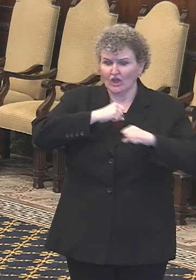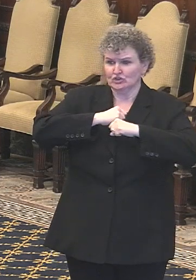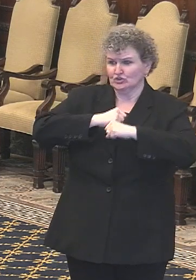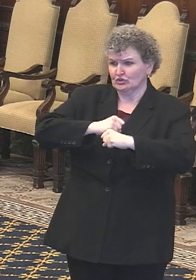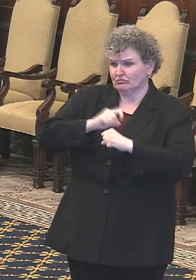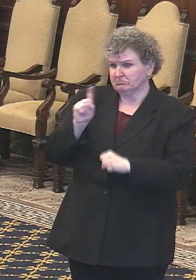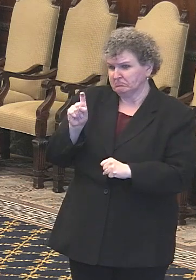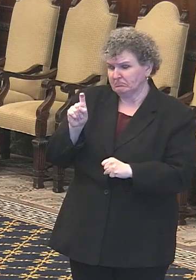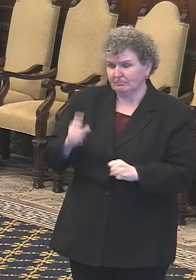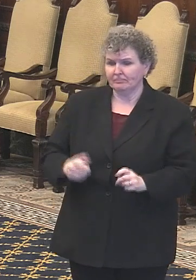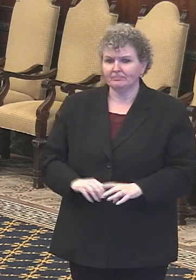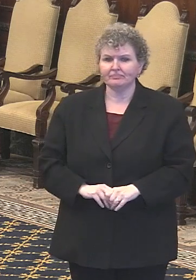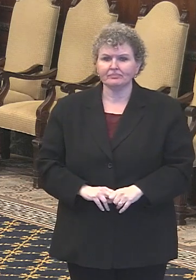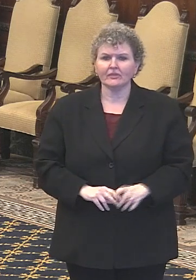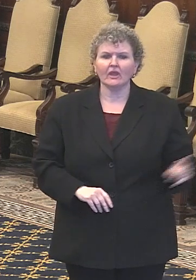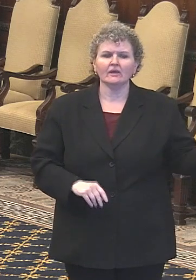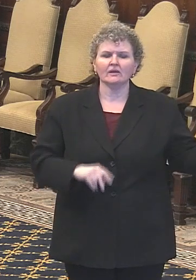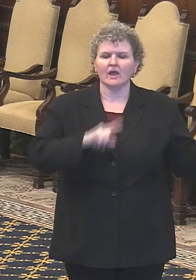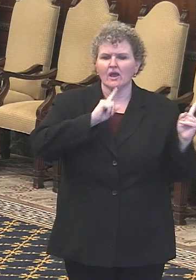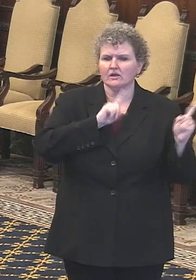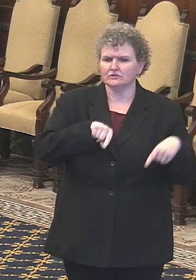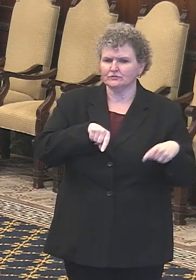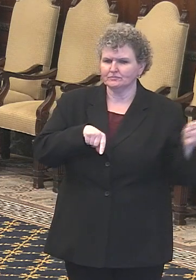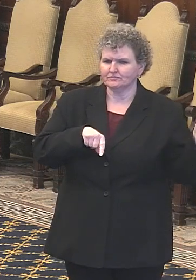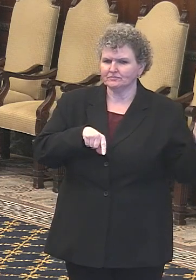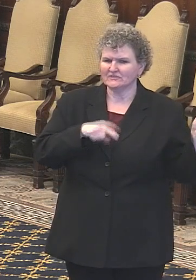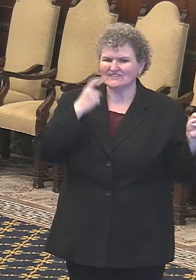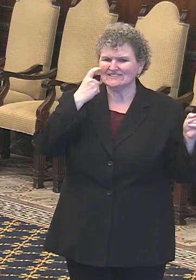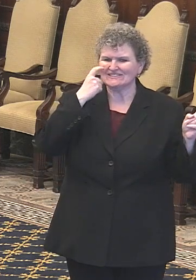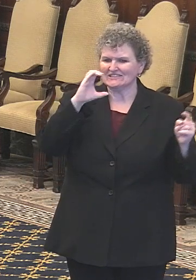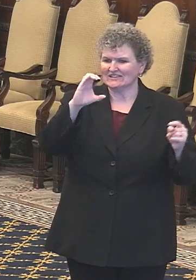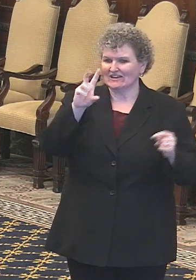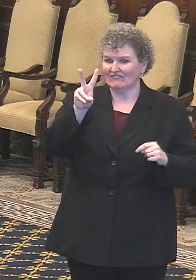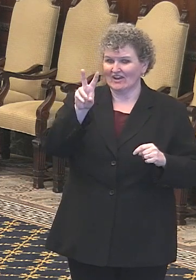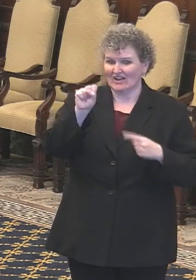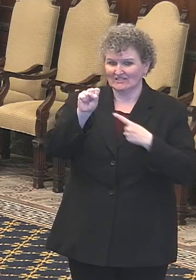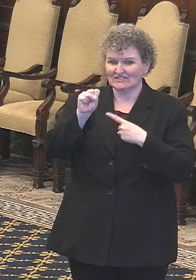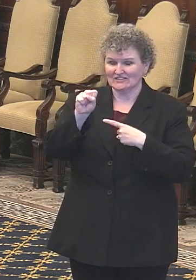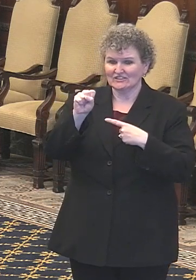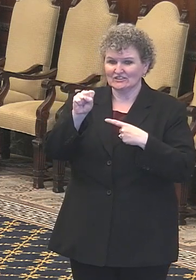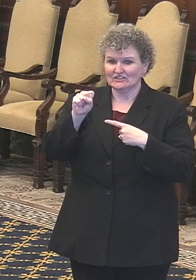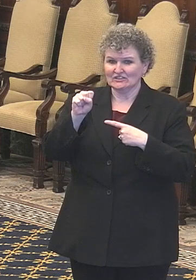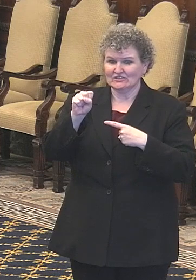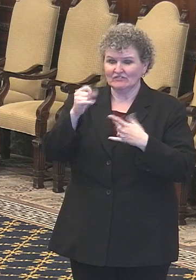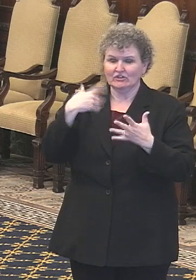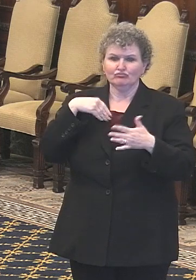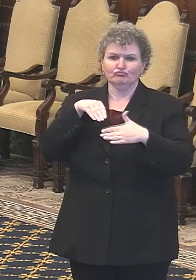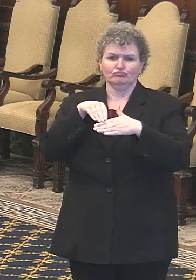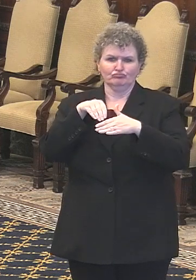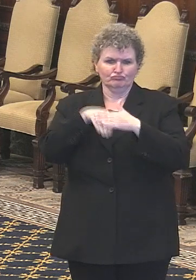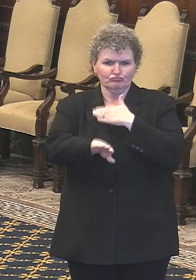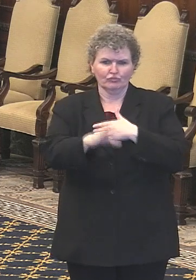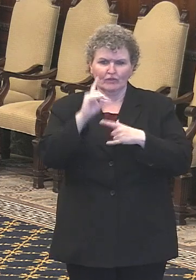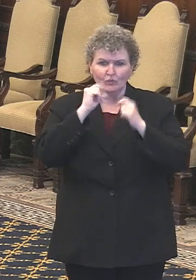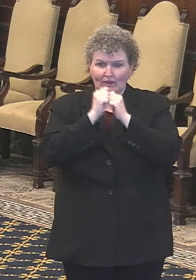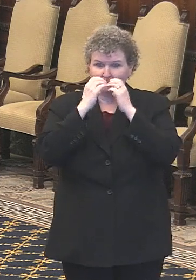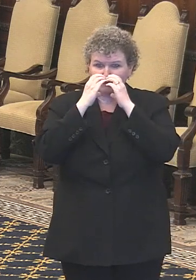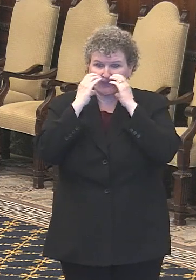government, but isn't like they're it's more Department of Defense medical assets than they